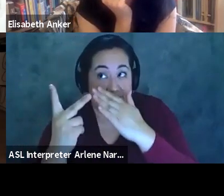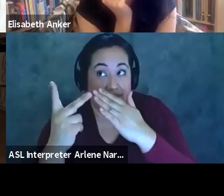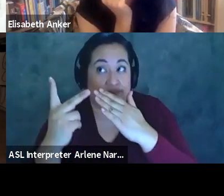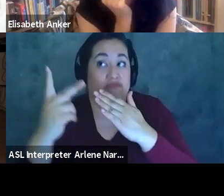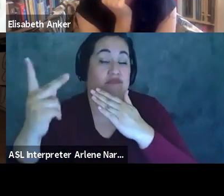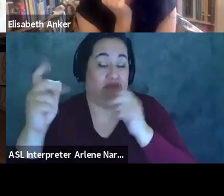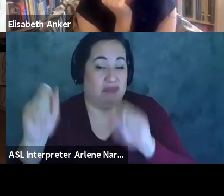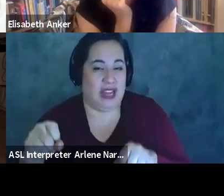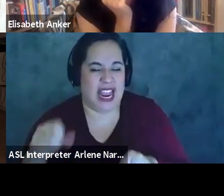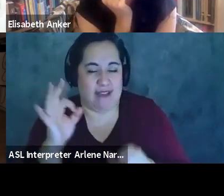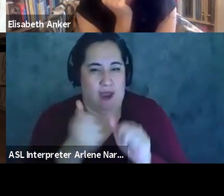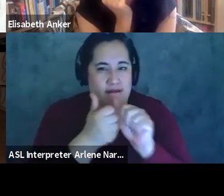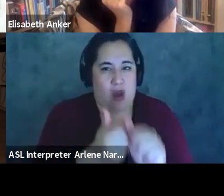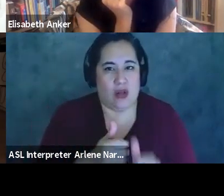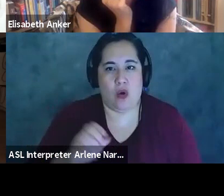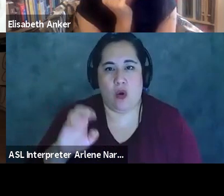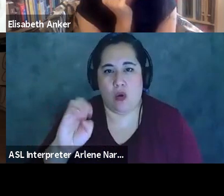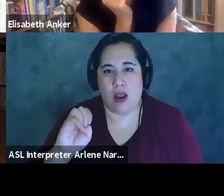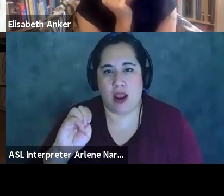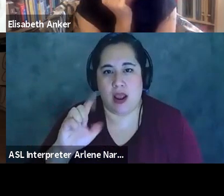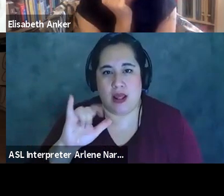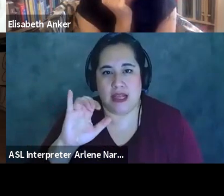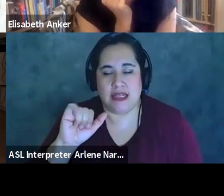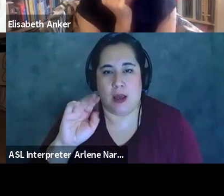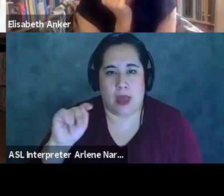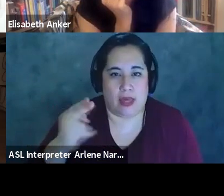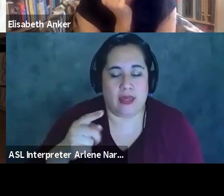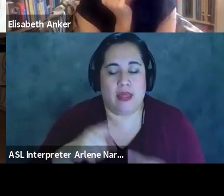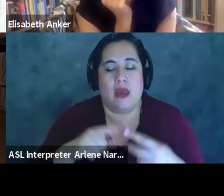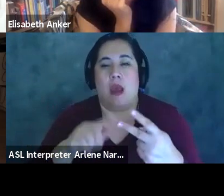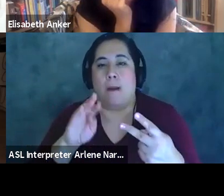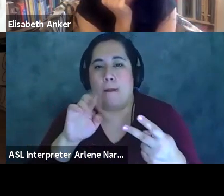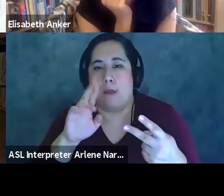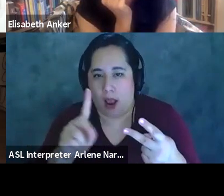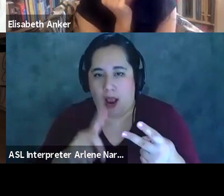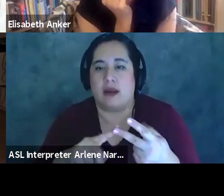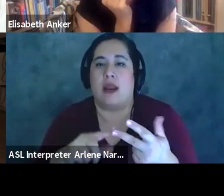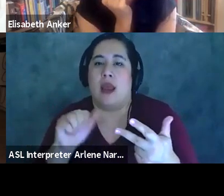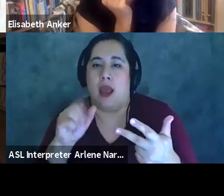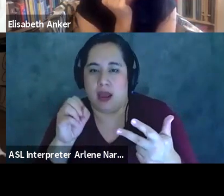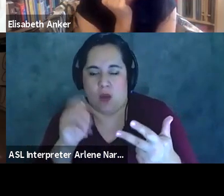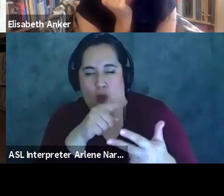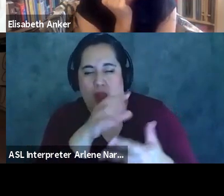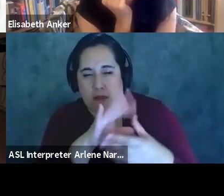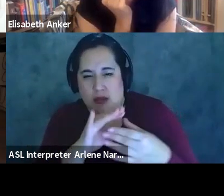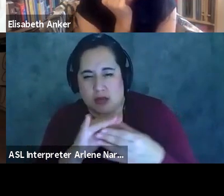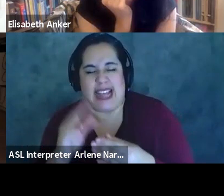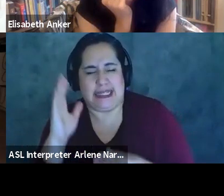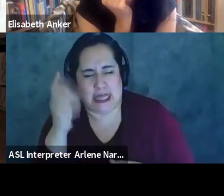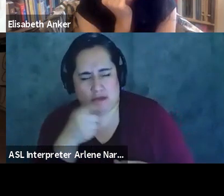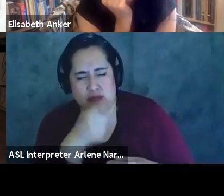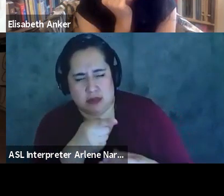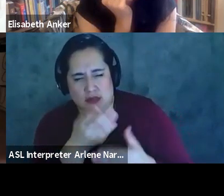followed Elisabeth, Brad, and Adom carefully, it seems to me that they were somewhat